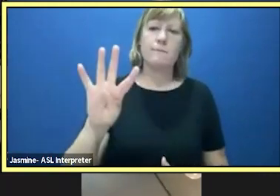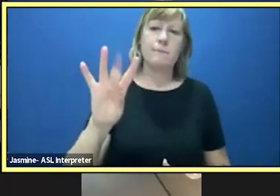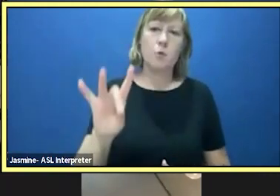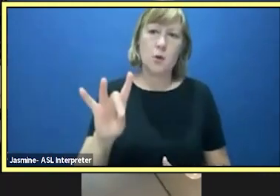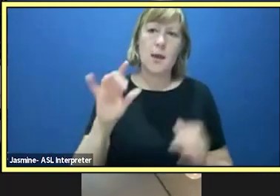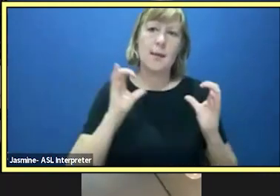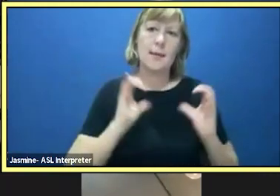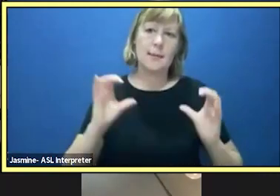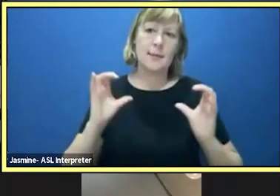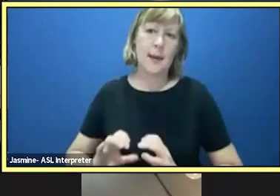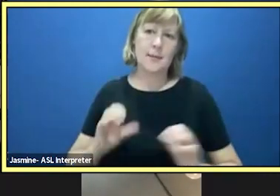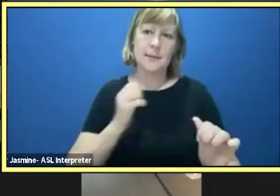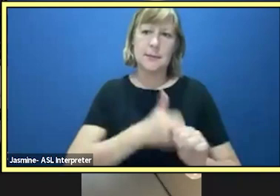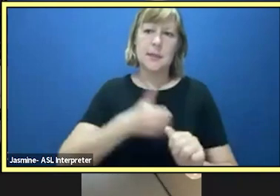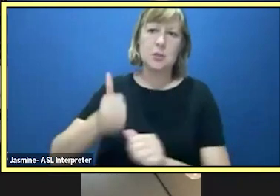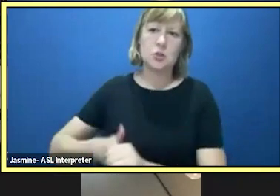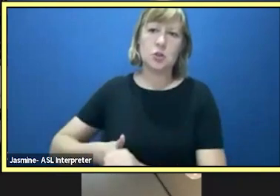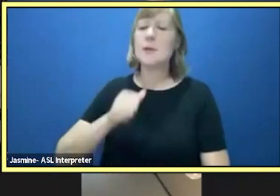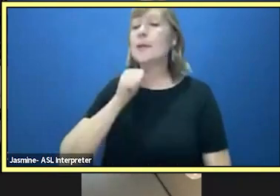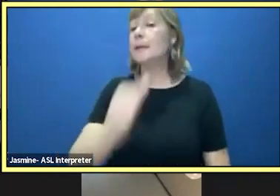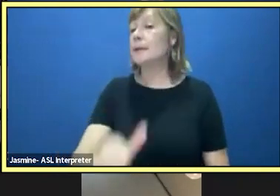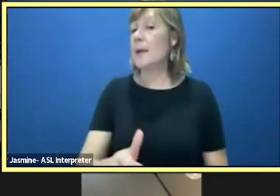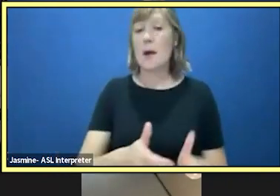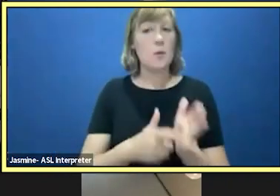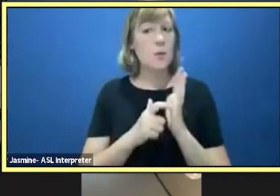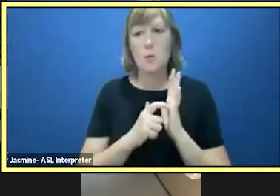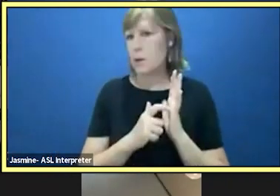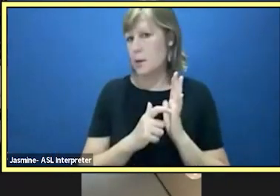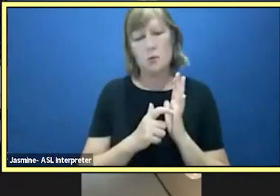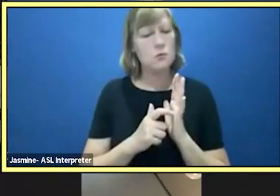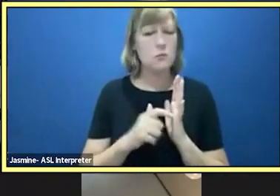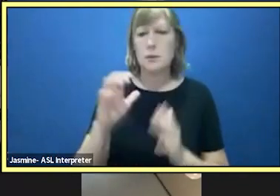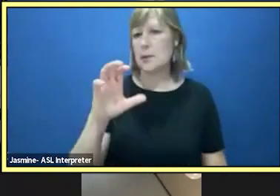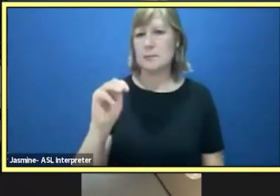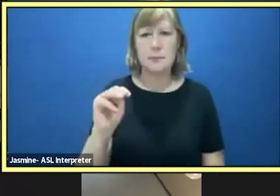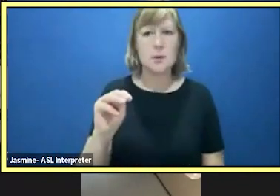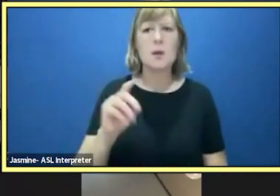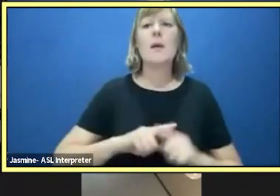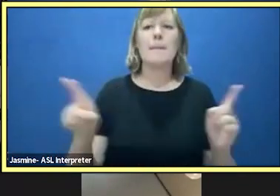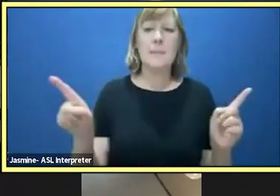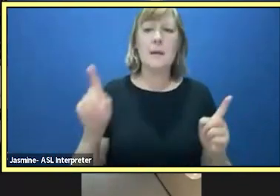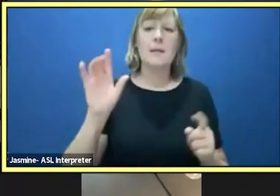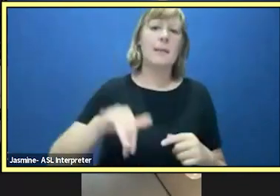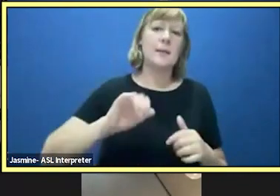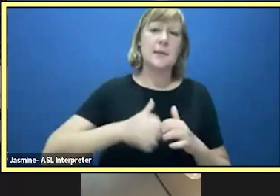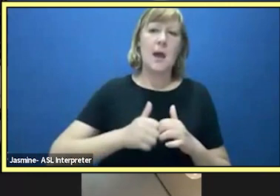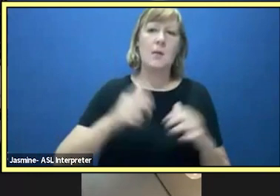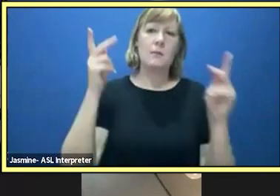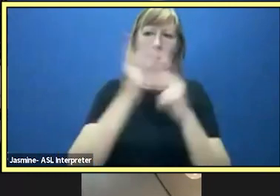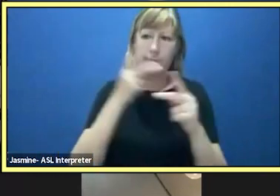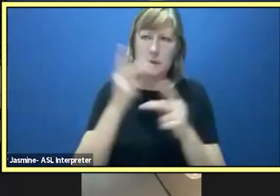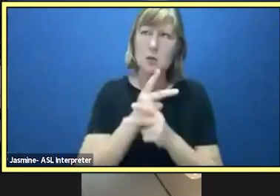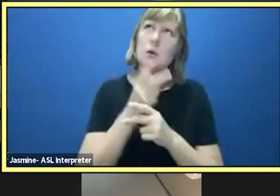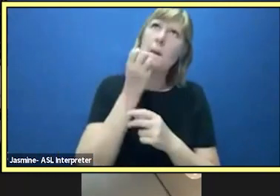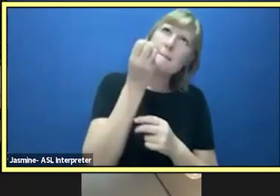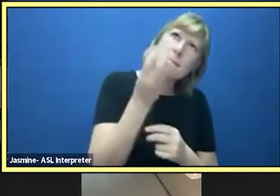a requirement of case manager, but that's how we figured out what the rate of pay would be. And that's what we believe